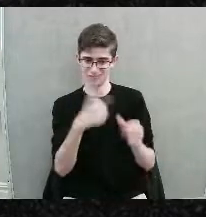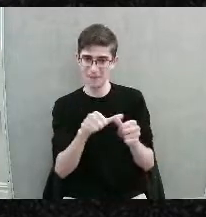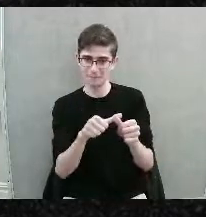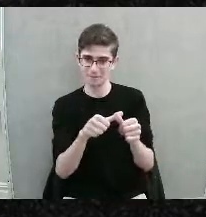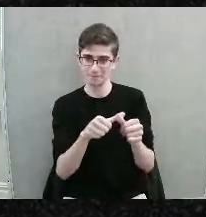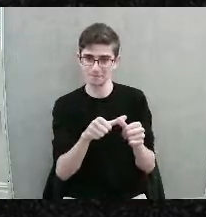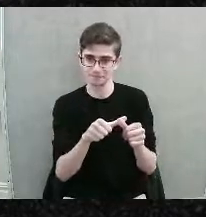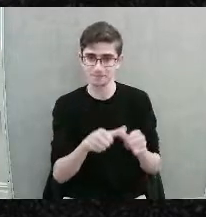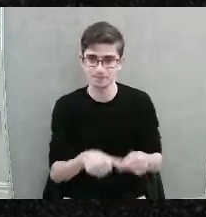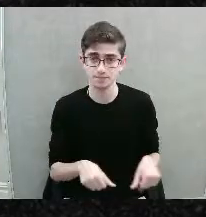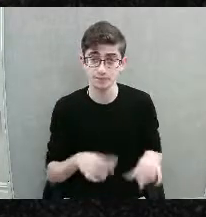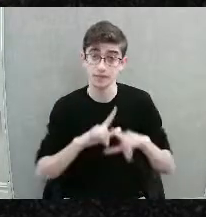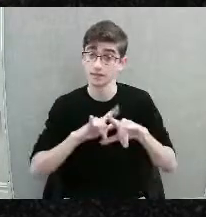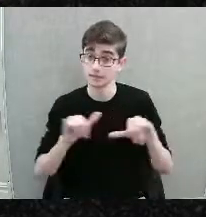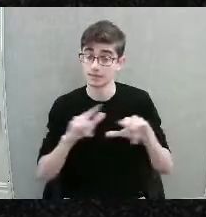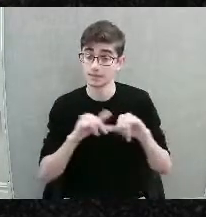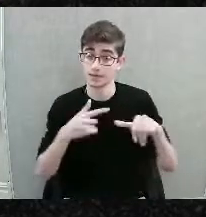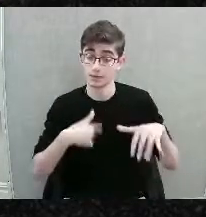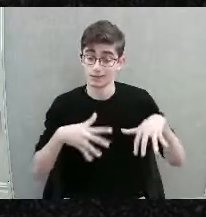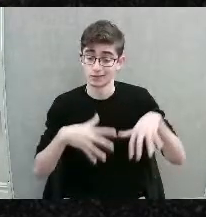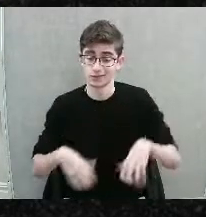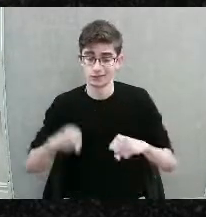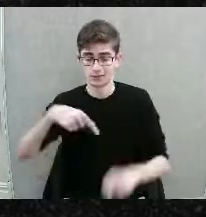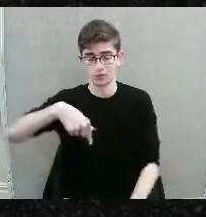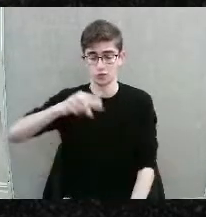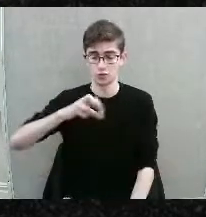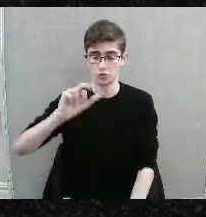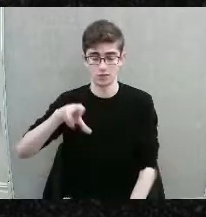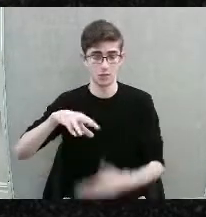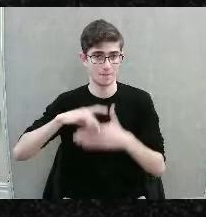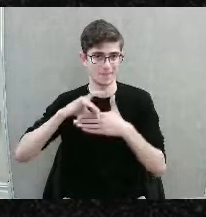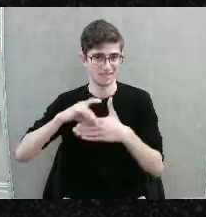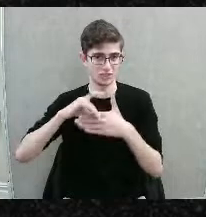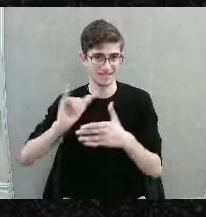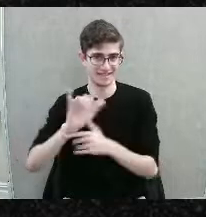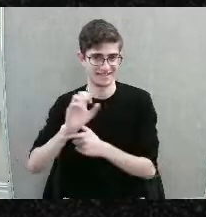And at the same time, we also adopted a queer materialism, which is